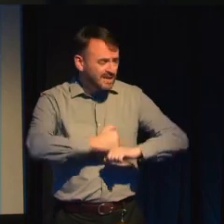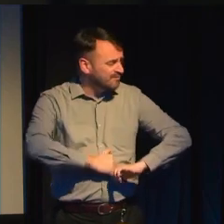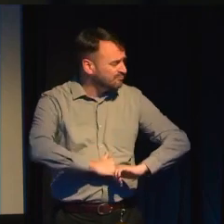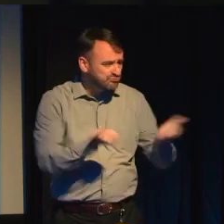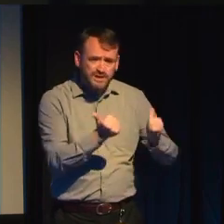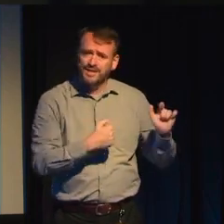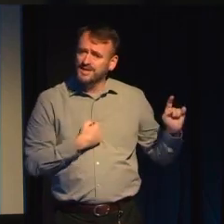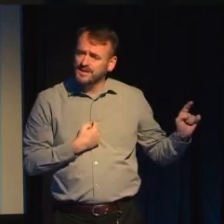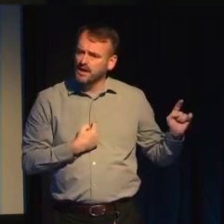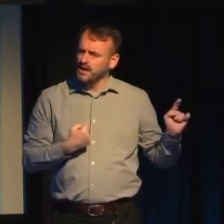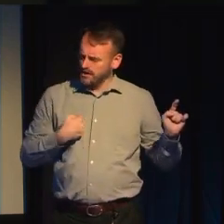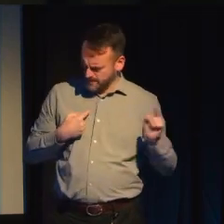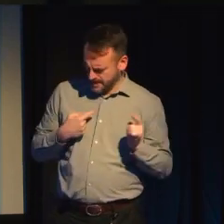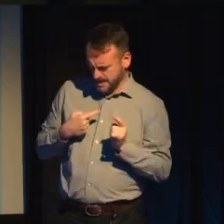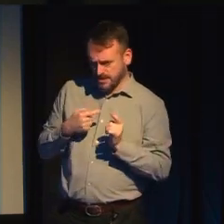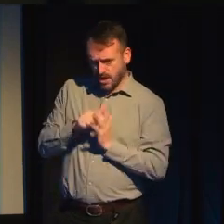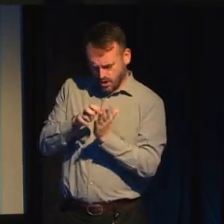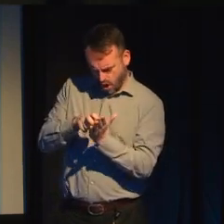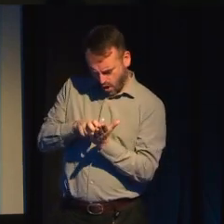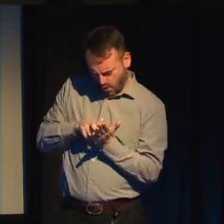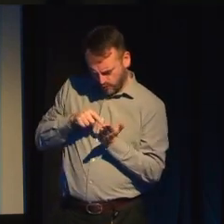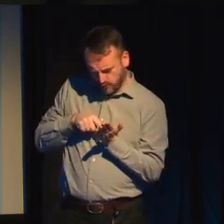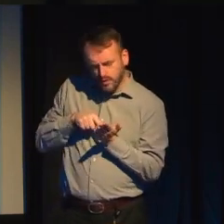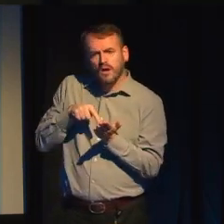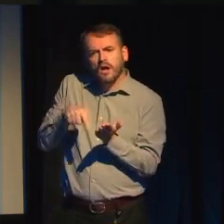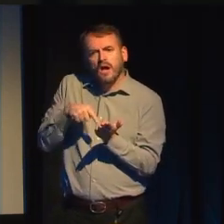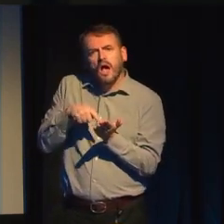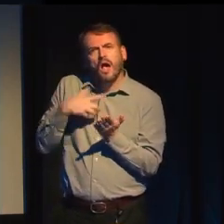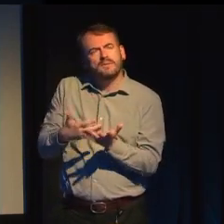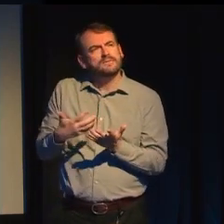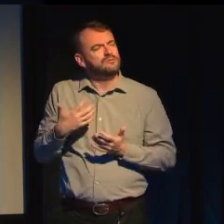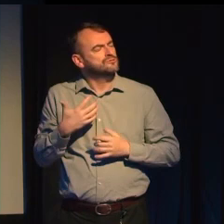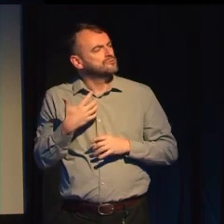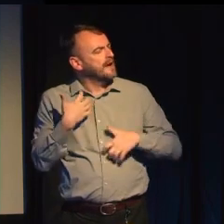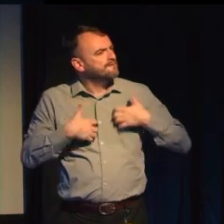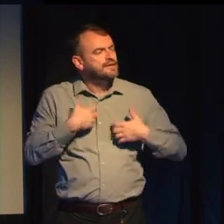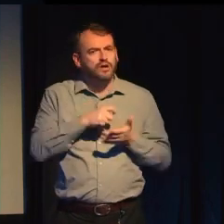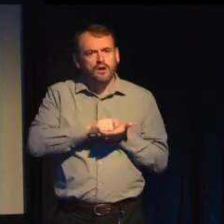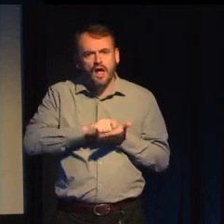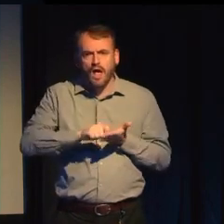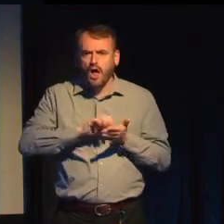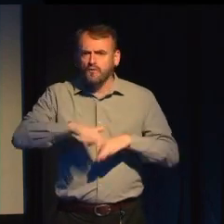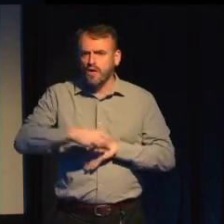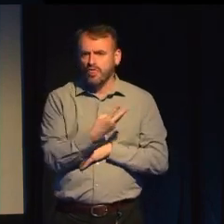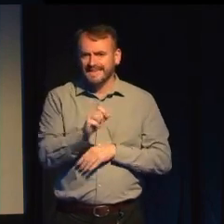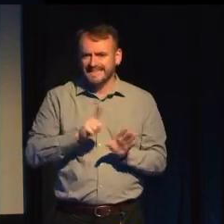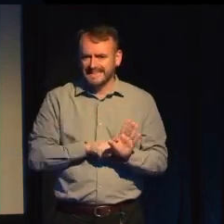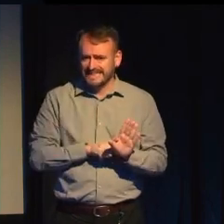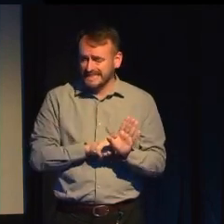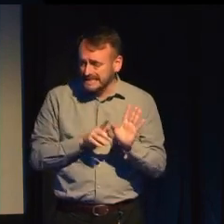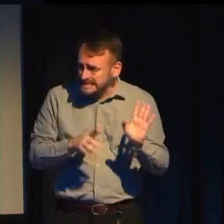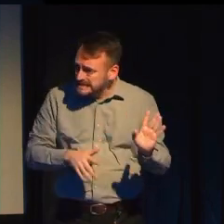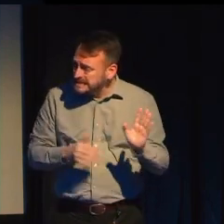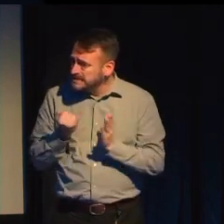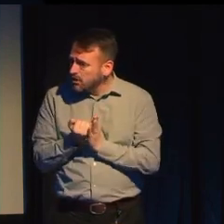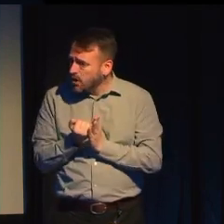writing notes, which before said, I've been writing adventure for over 30 years, but I'm afraid it's now flipped. I've been writing adventures for